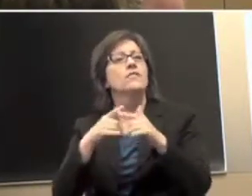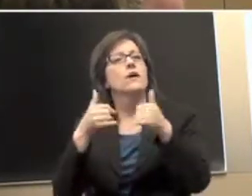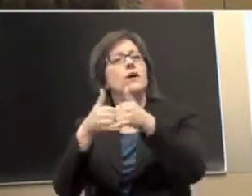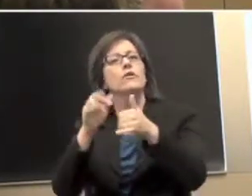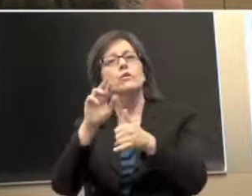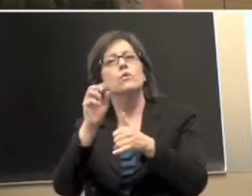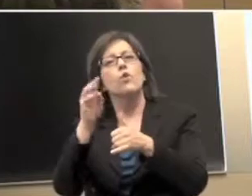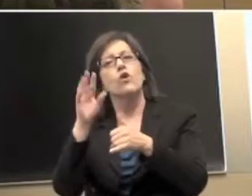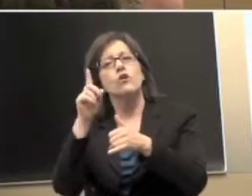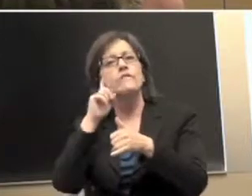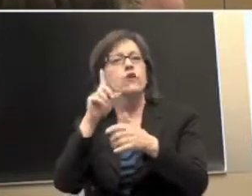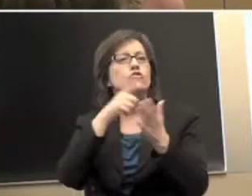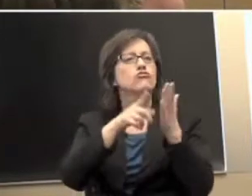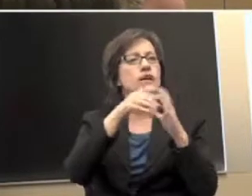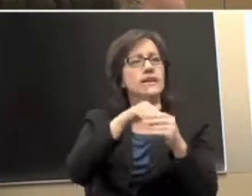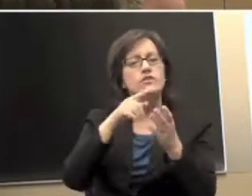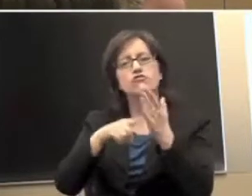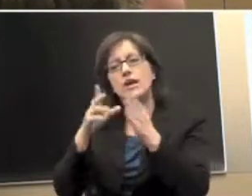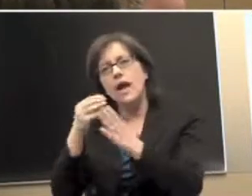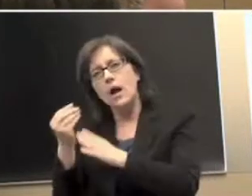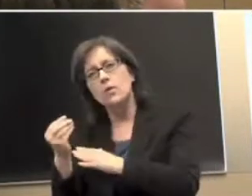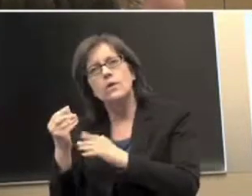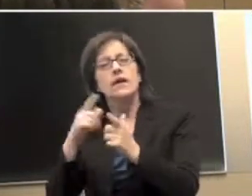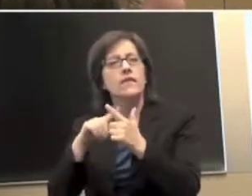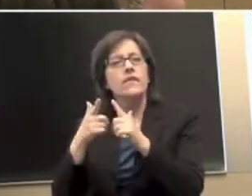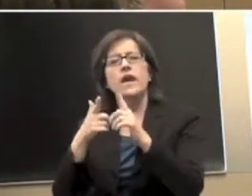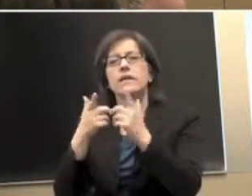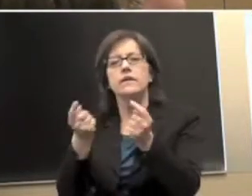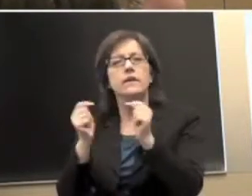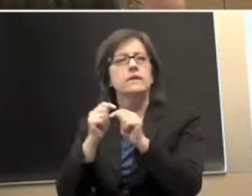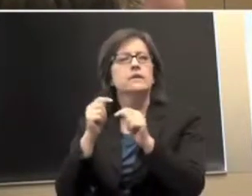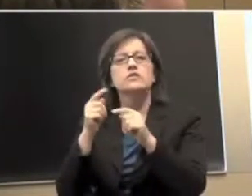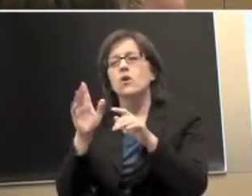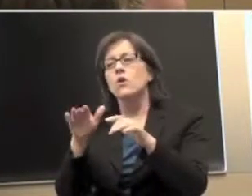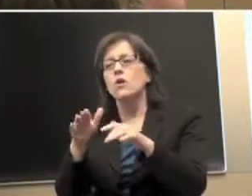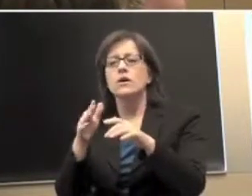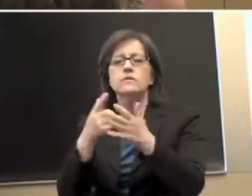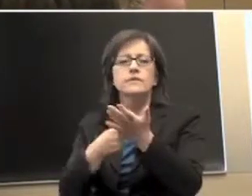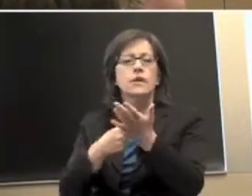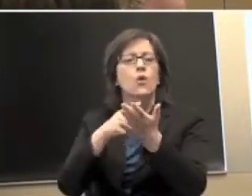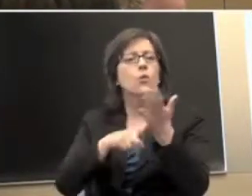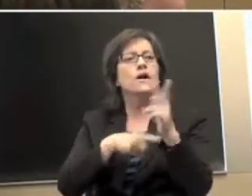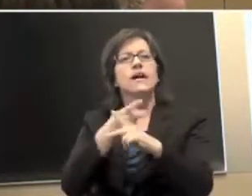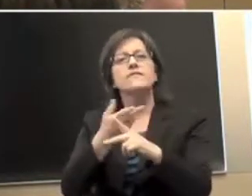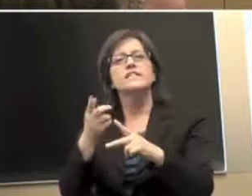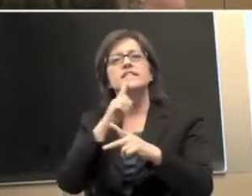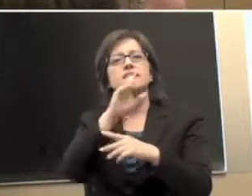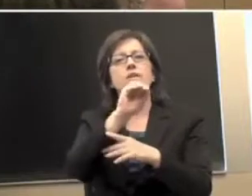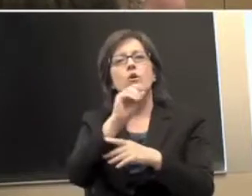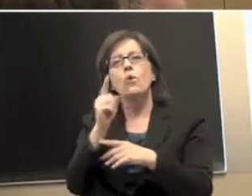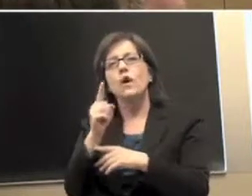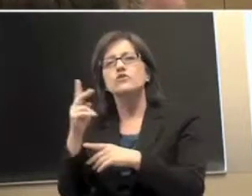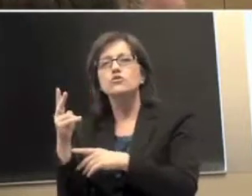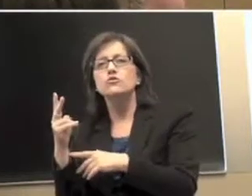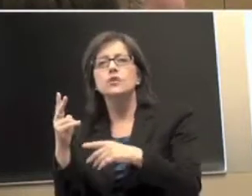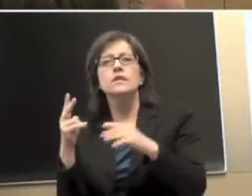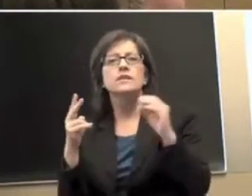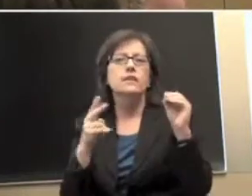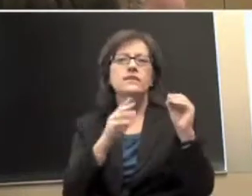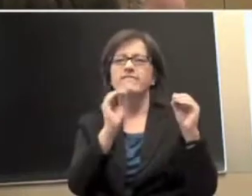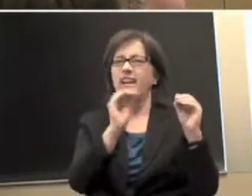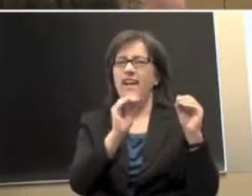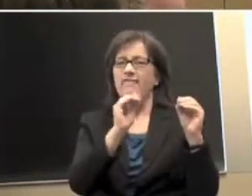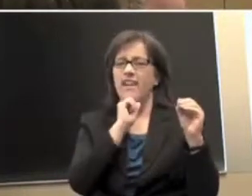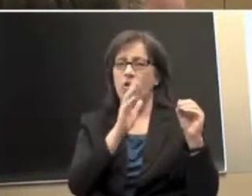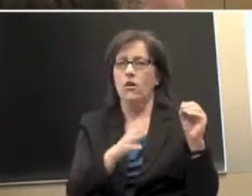And then as a team, we would sit down and identify what constitutes that 0, 1, and 2. So 0 we thought would be he didn't do it at all. 1 would be he had